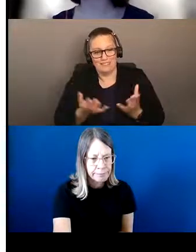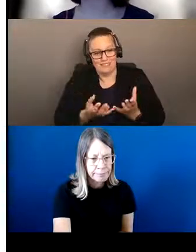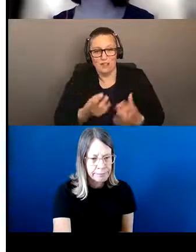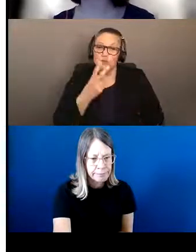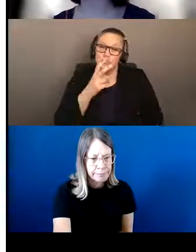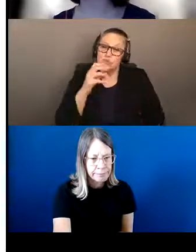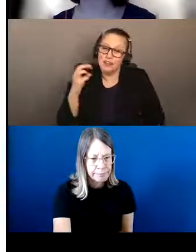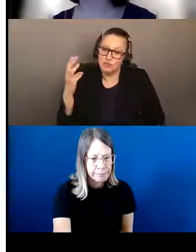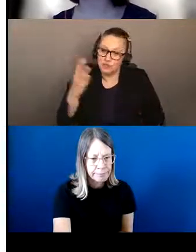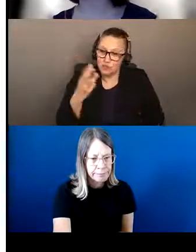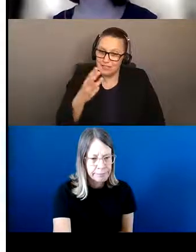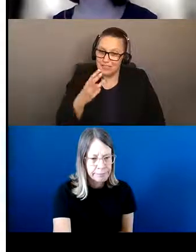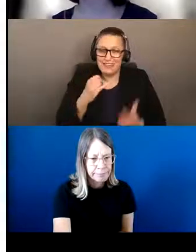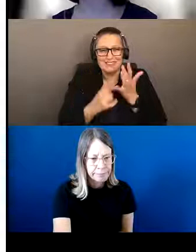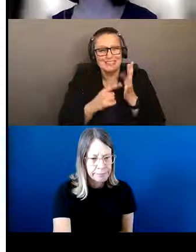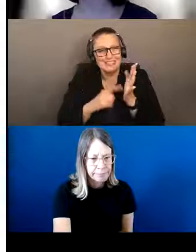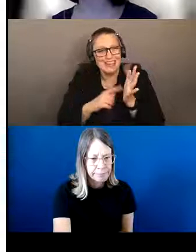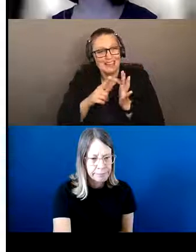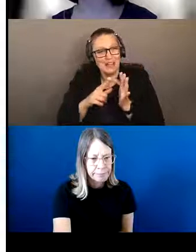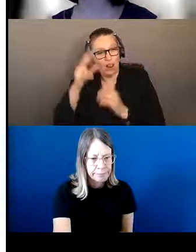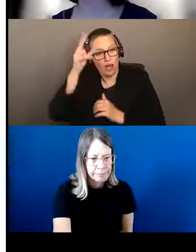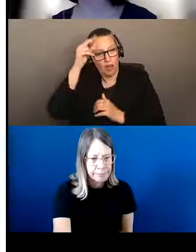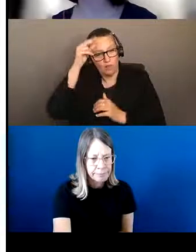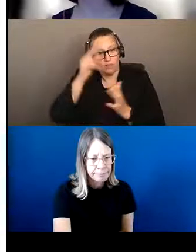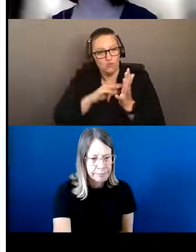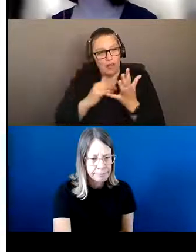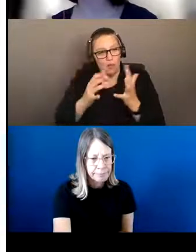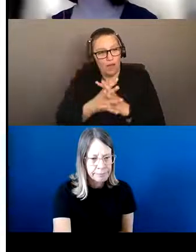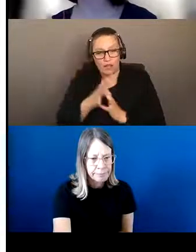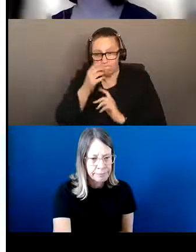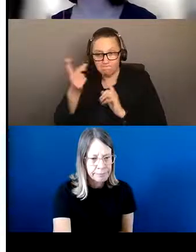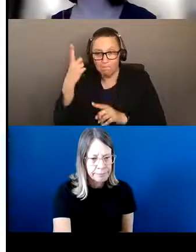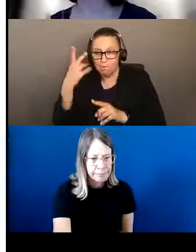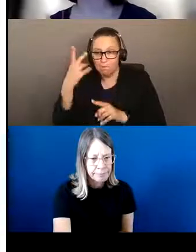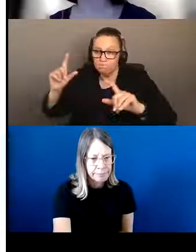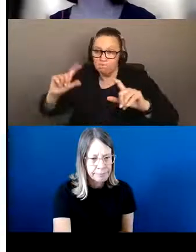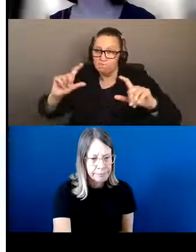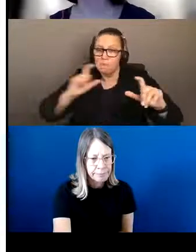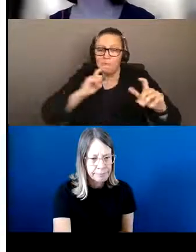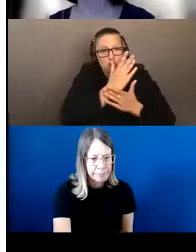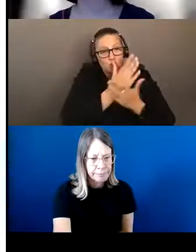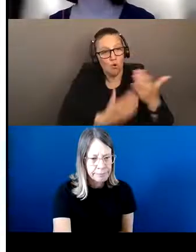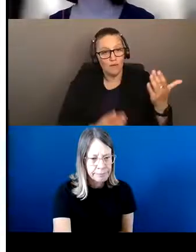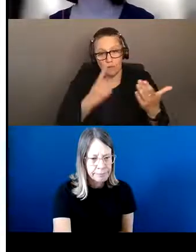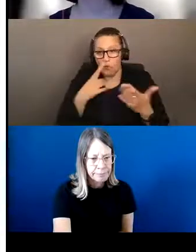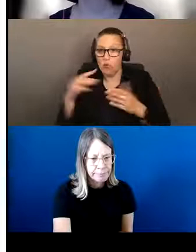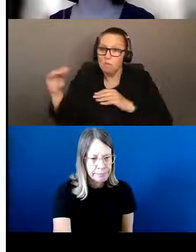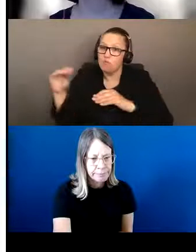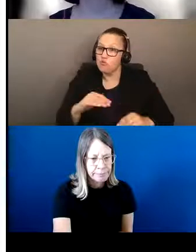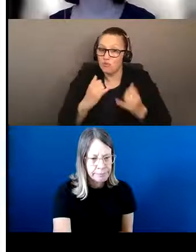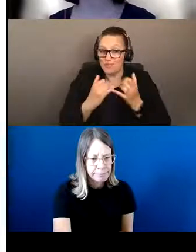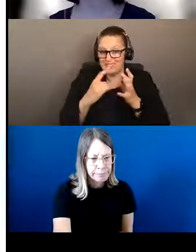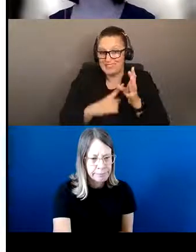Library of New South Wales to photograph and record the stories of Sydney's newly arrived migrants and refugees as part of a project named Migration